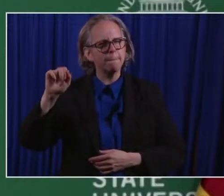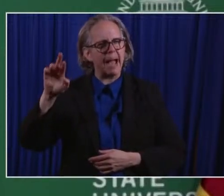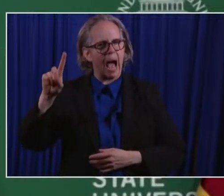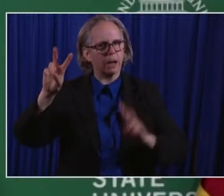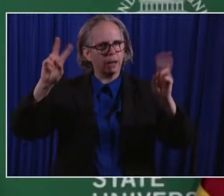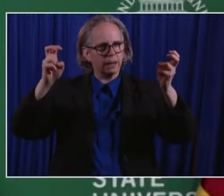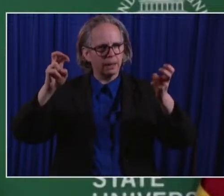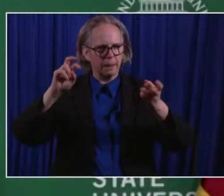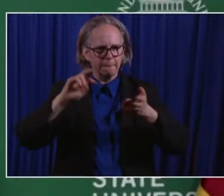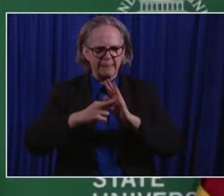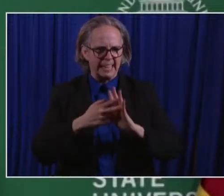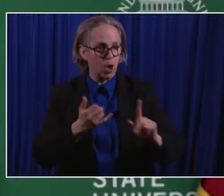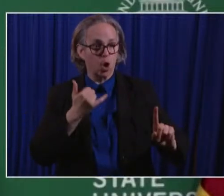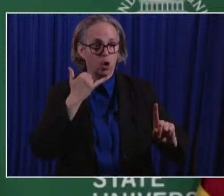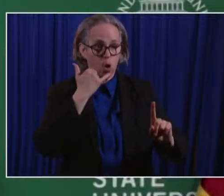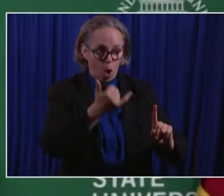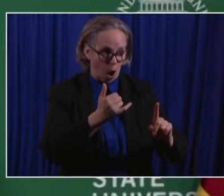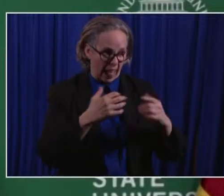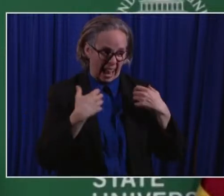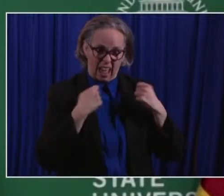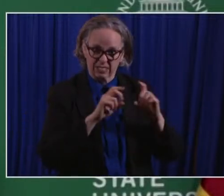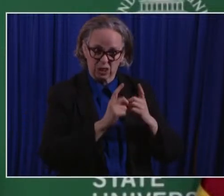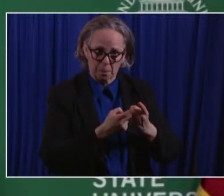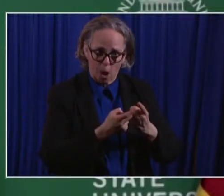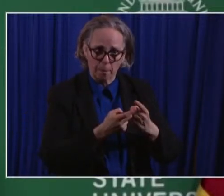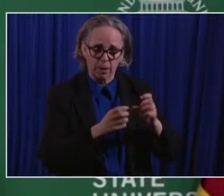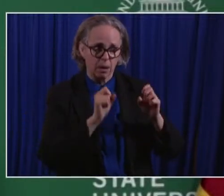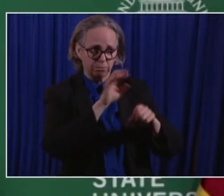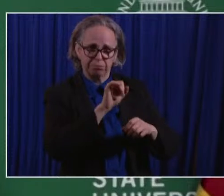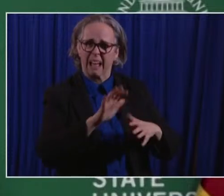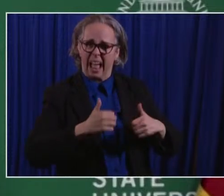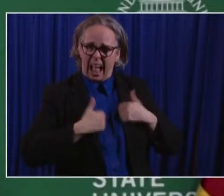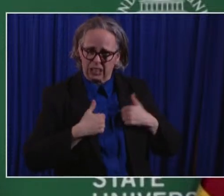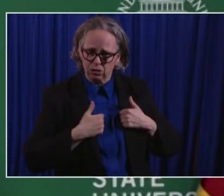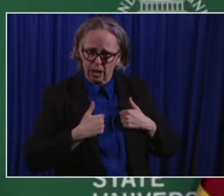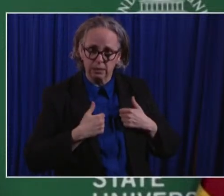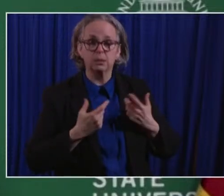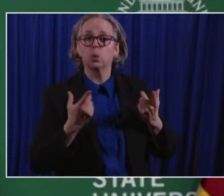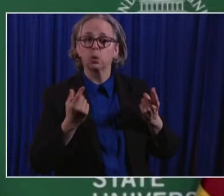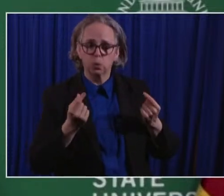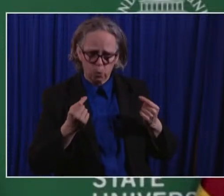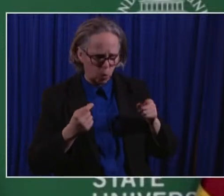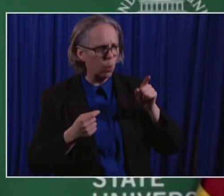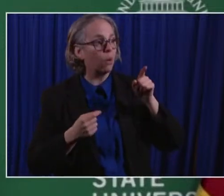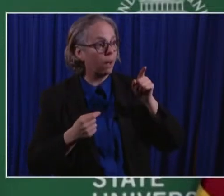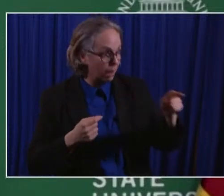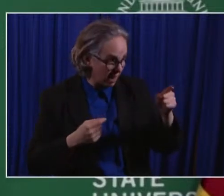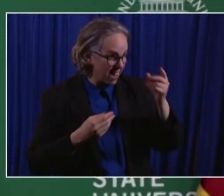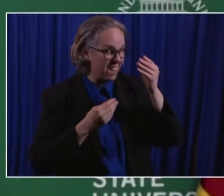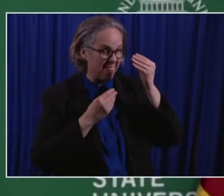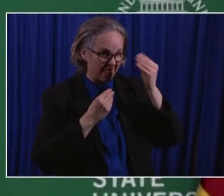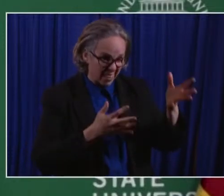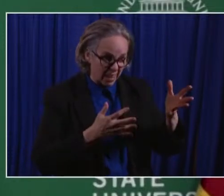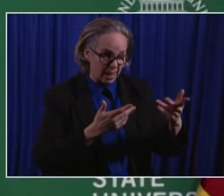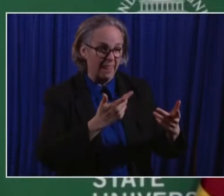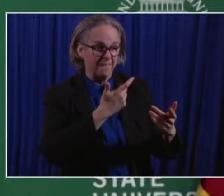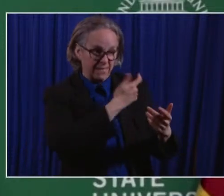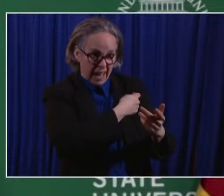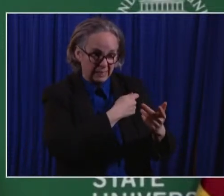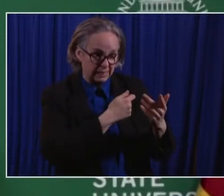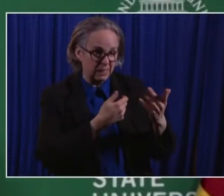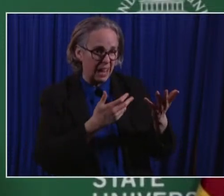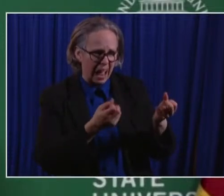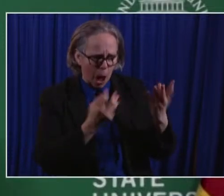an address and the number of people and the people who would like to be vaccinated. And the department will